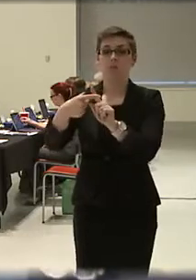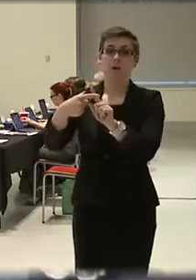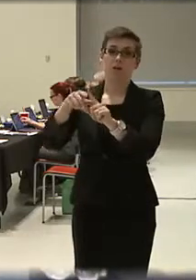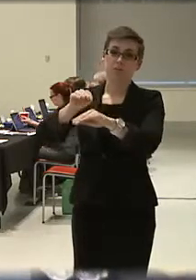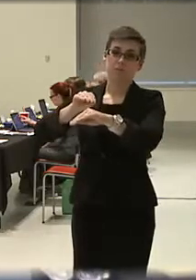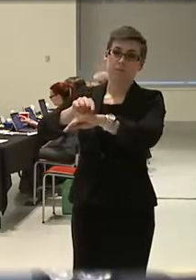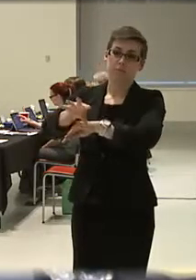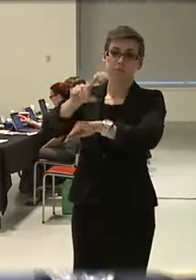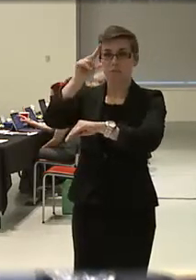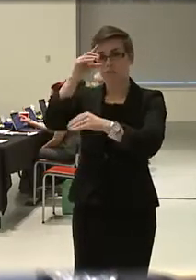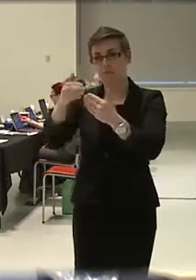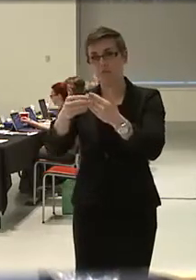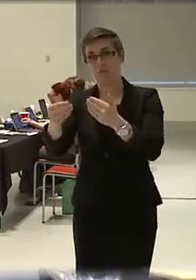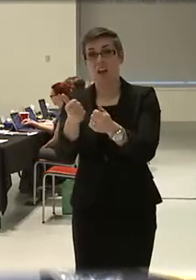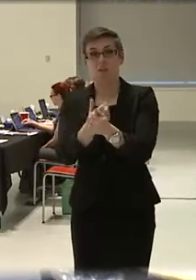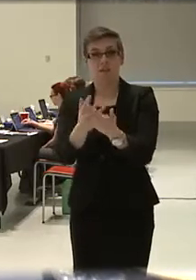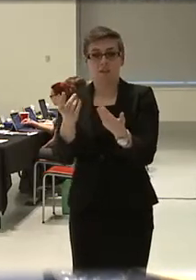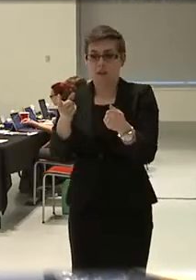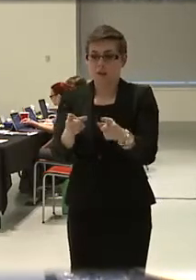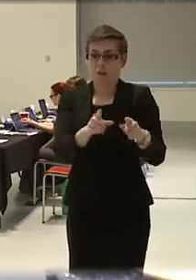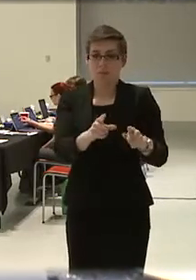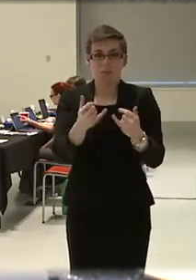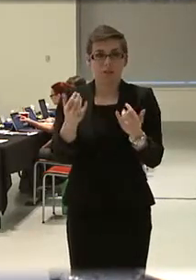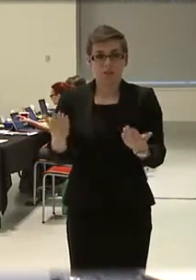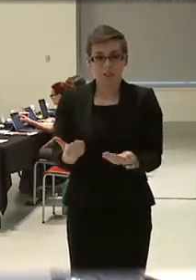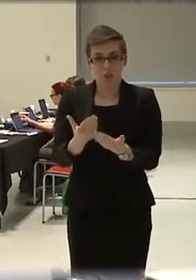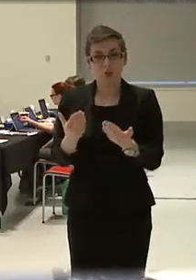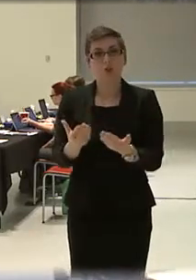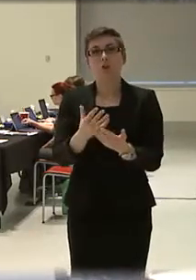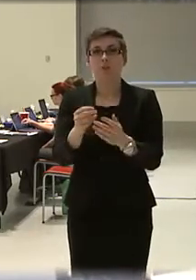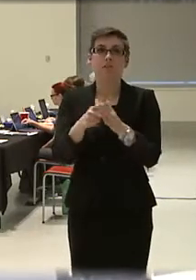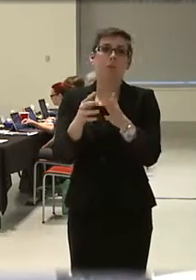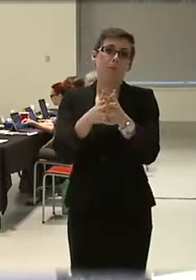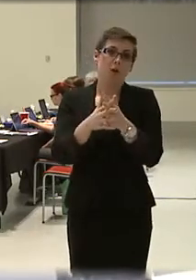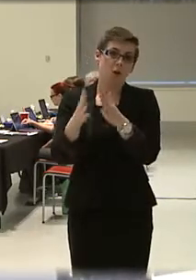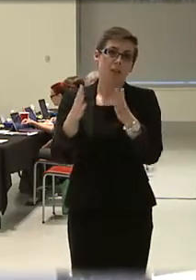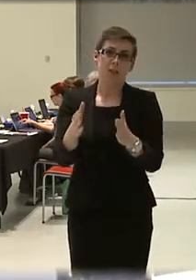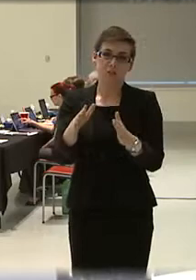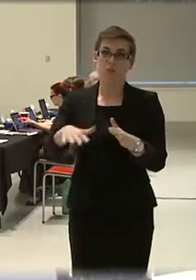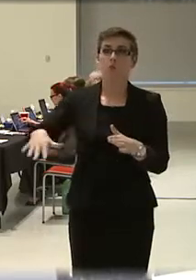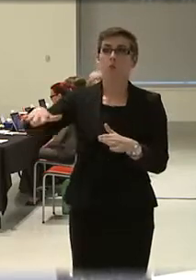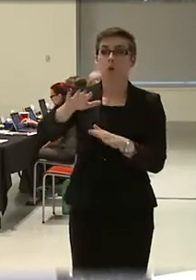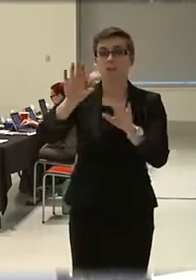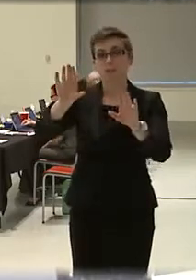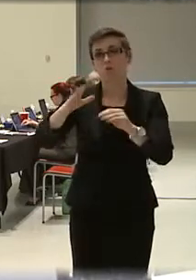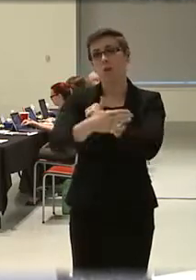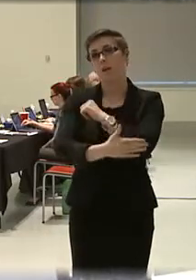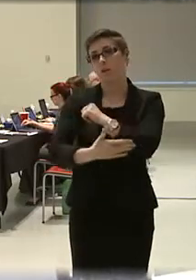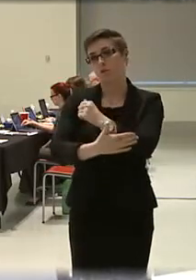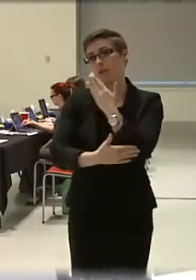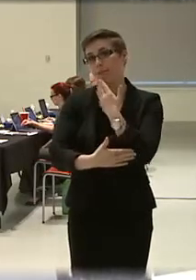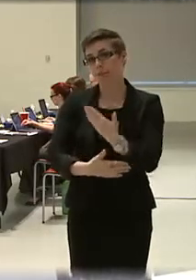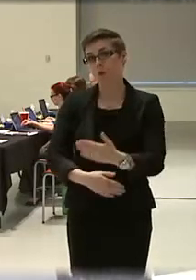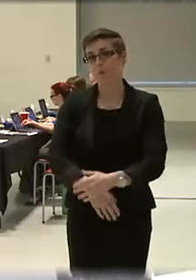of everything that we hear here from Americans across this great country. Thank you.